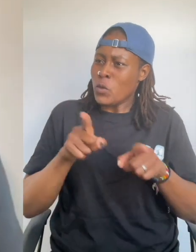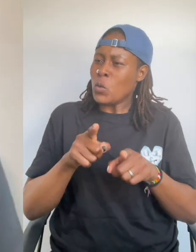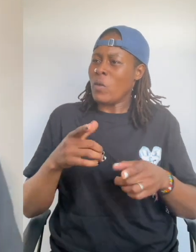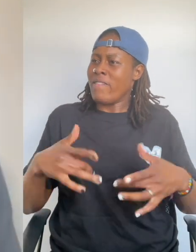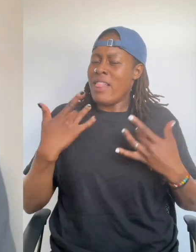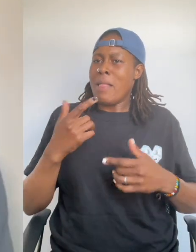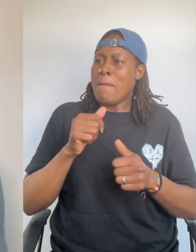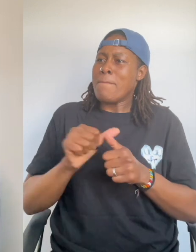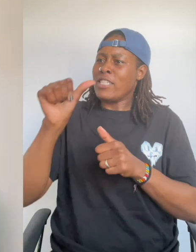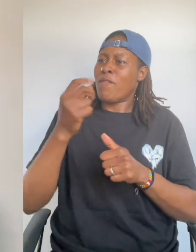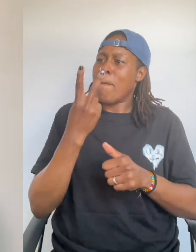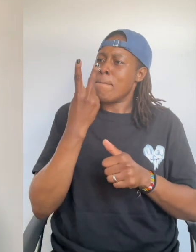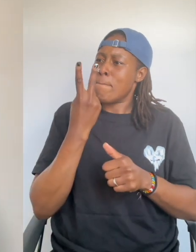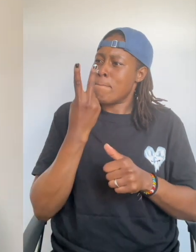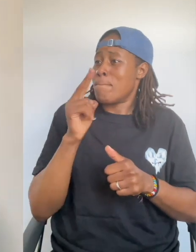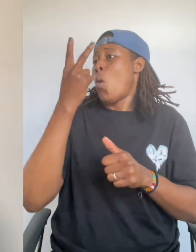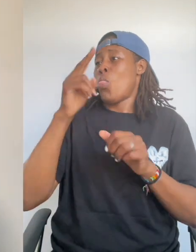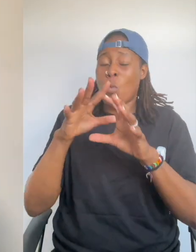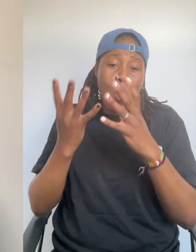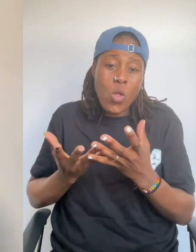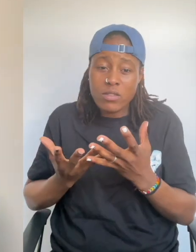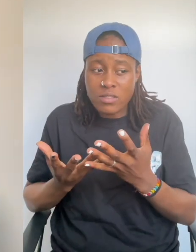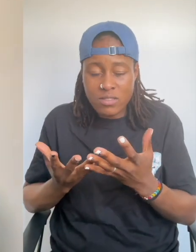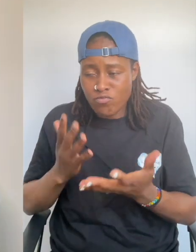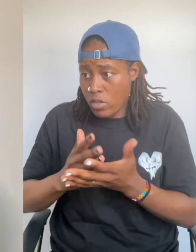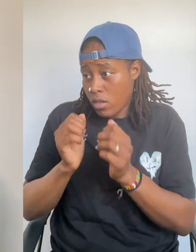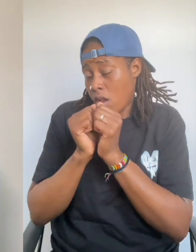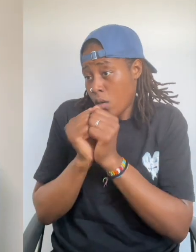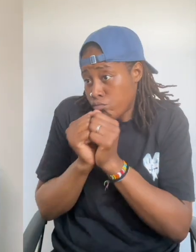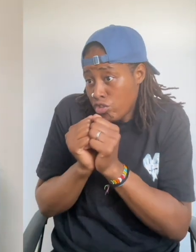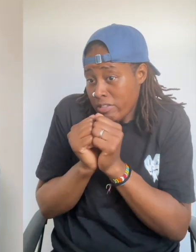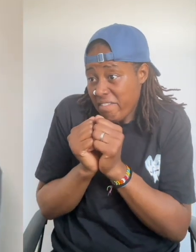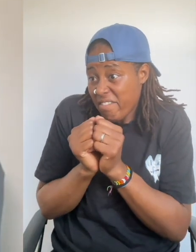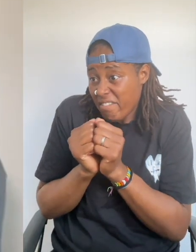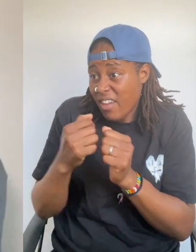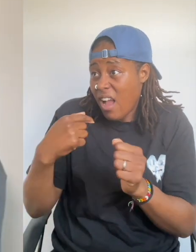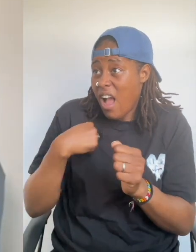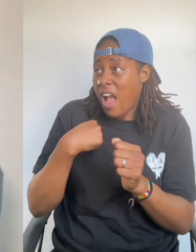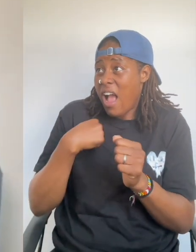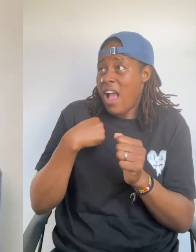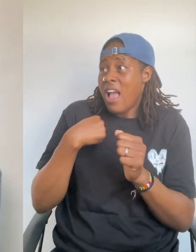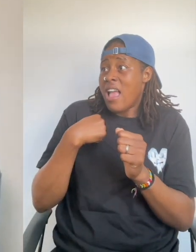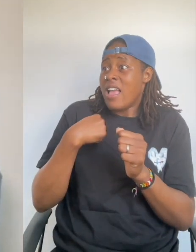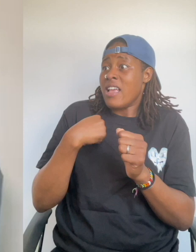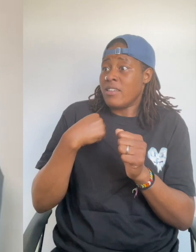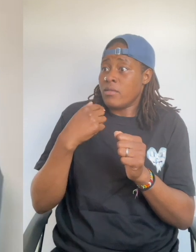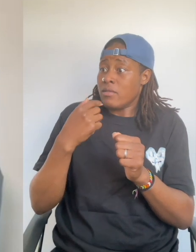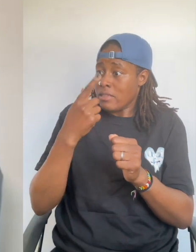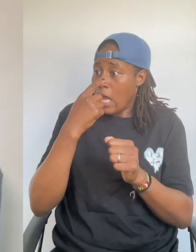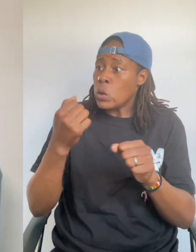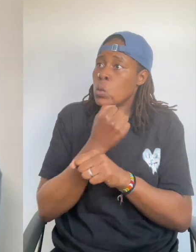best of both worlds. You know, I do, you know, I am really appreciative that I am doing something I